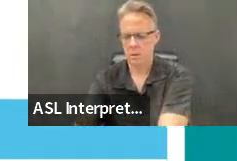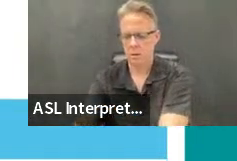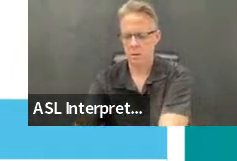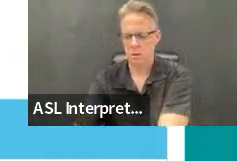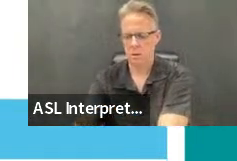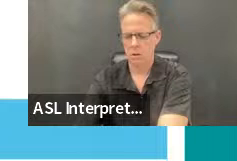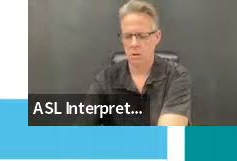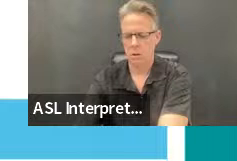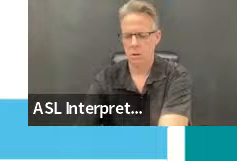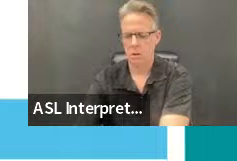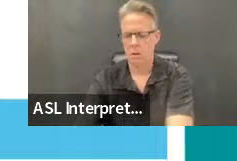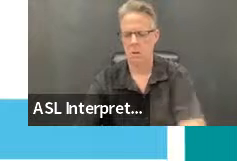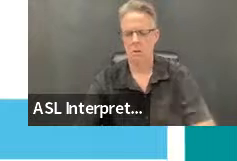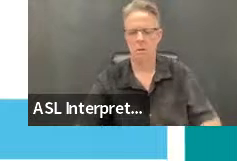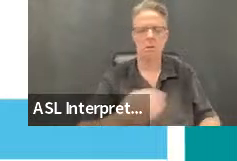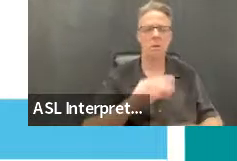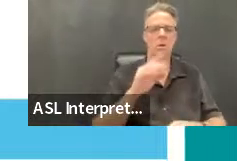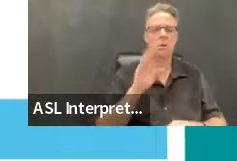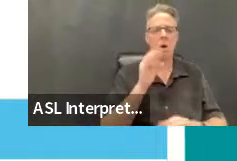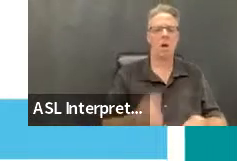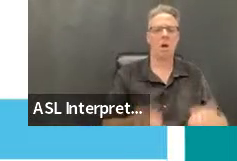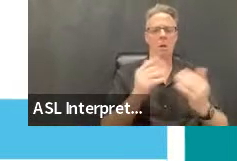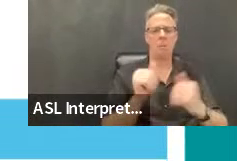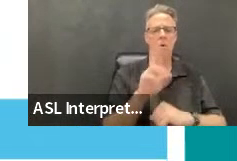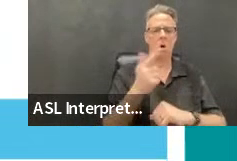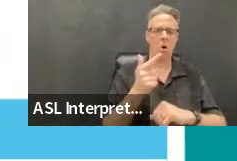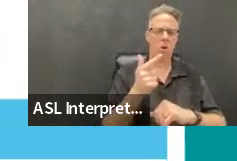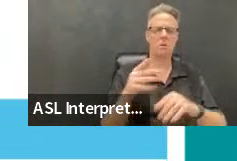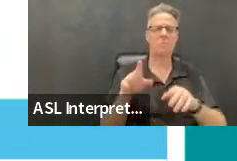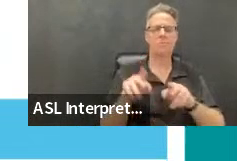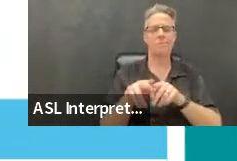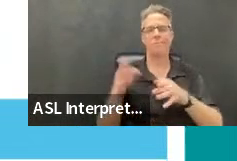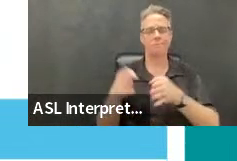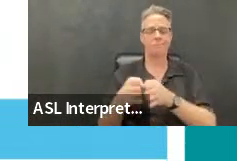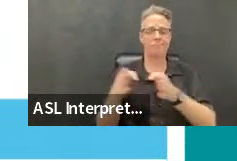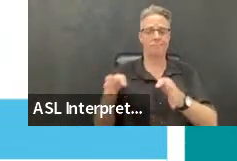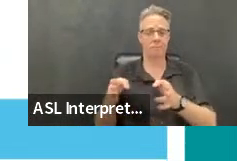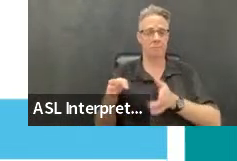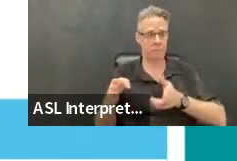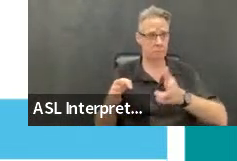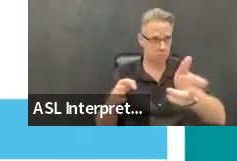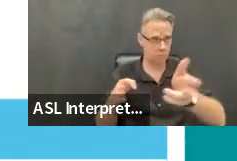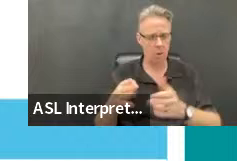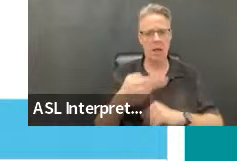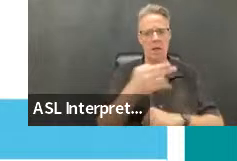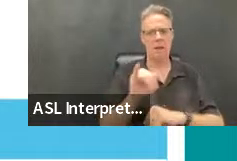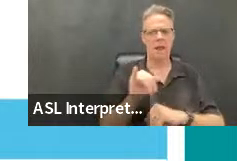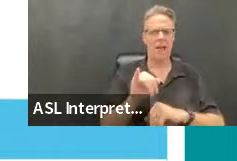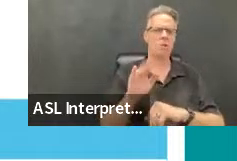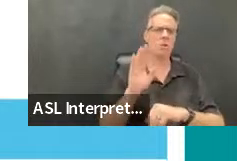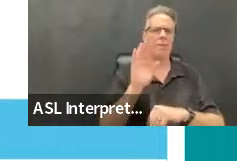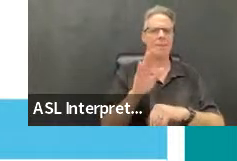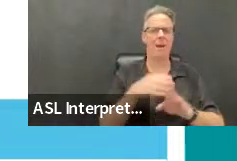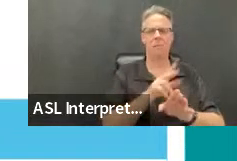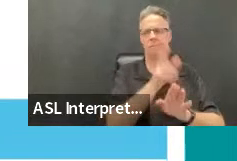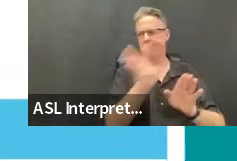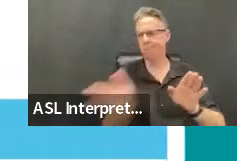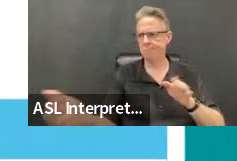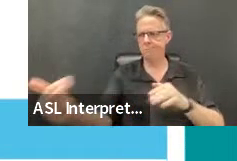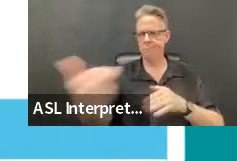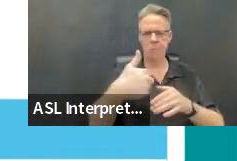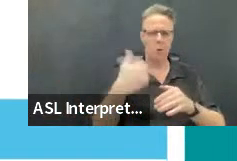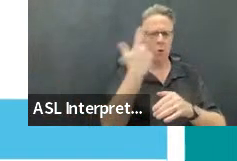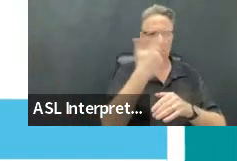such as how many auxiliary lanes, what Hayden Island interchange will look like. All of these are